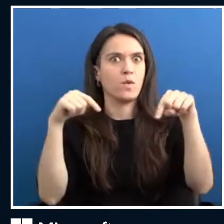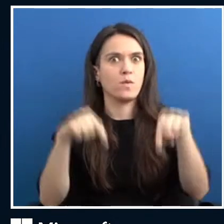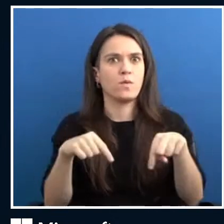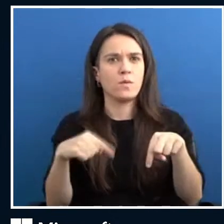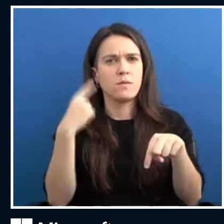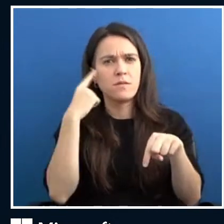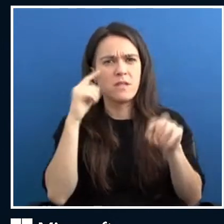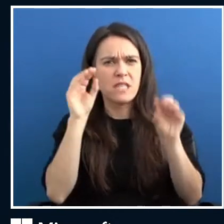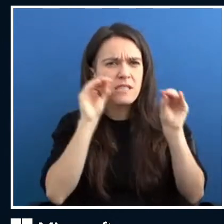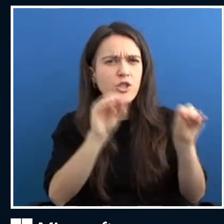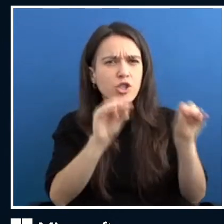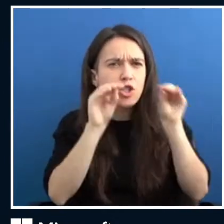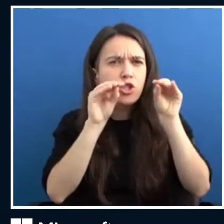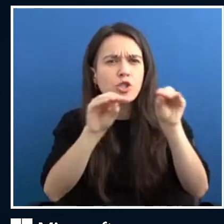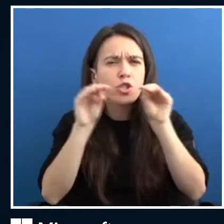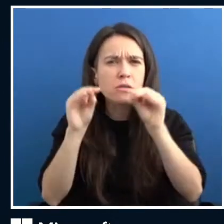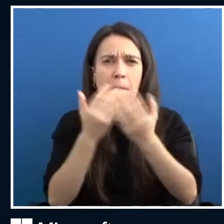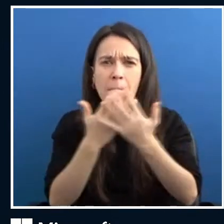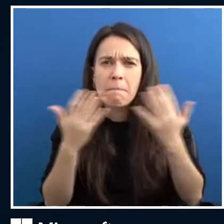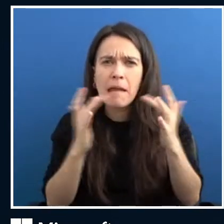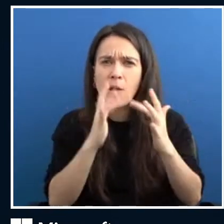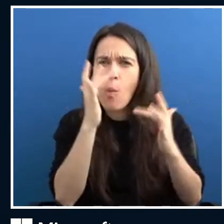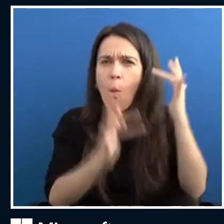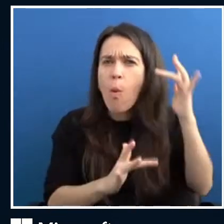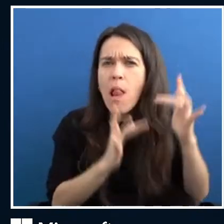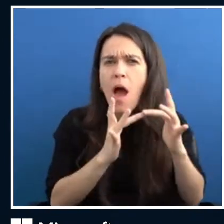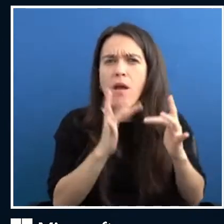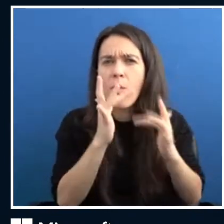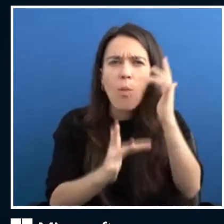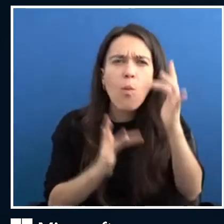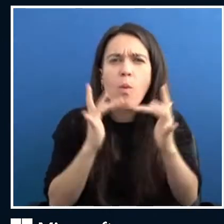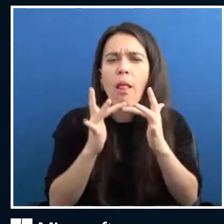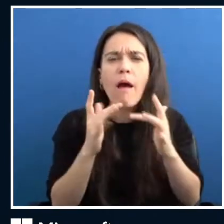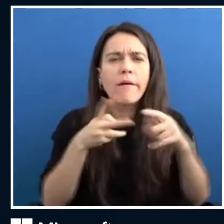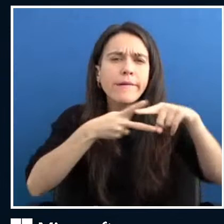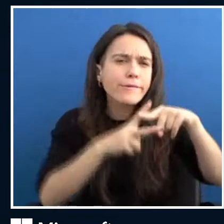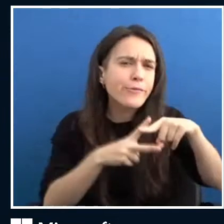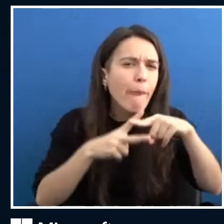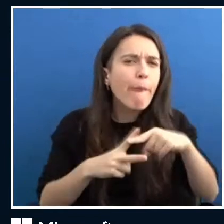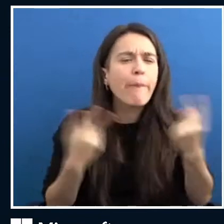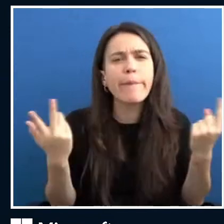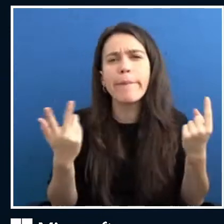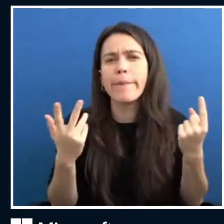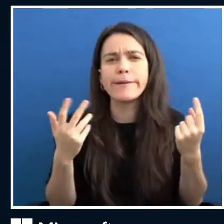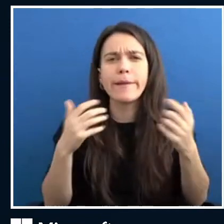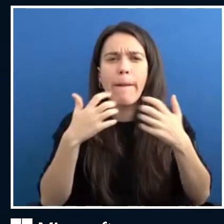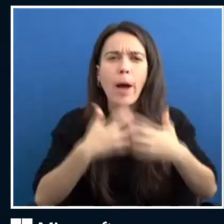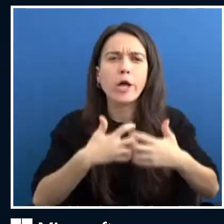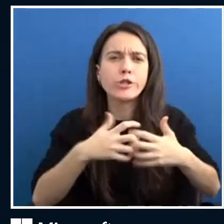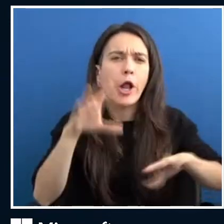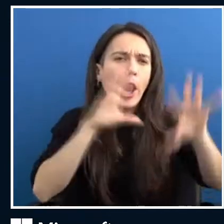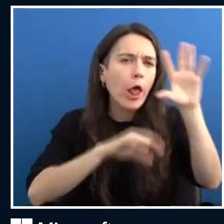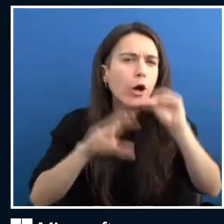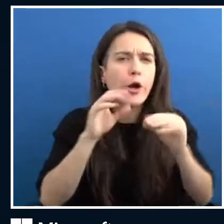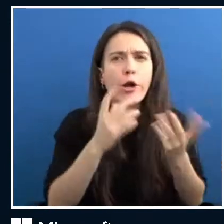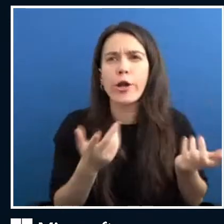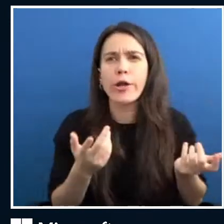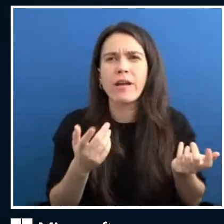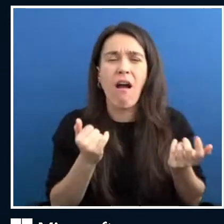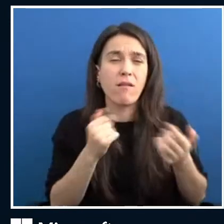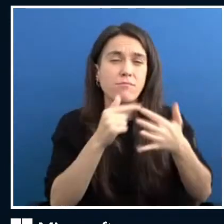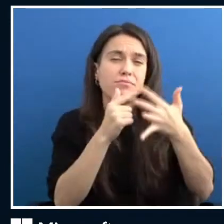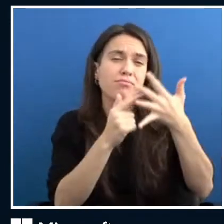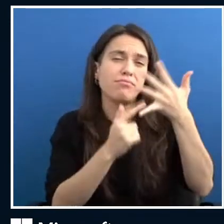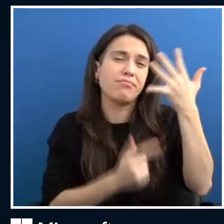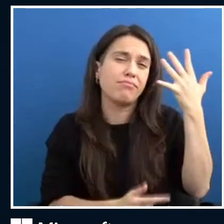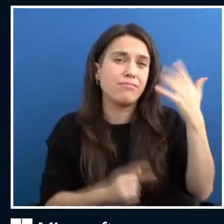resources being available online, you know, really reputable machine learning courses are now available on Udacity, Coursera, and lots of other learning